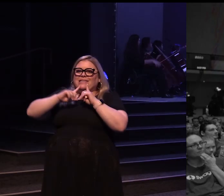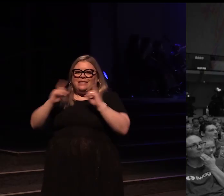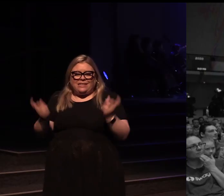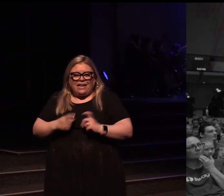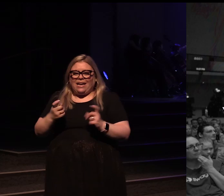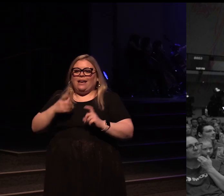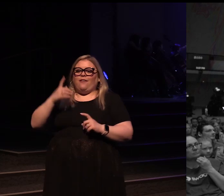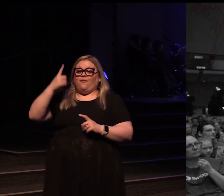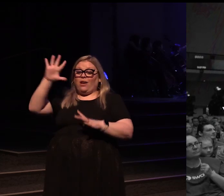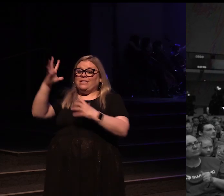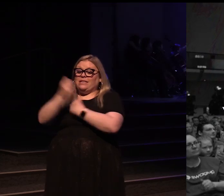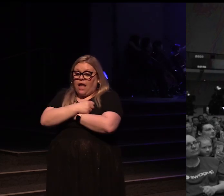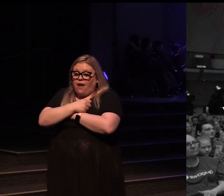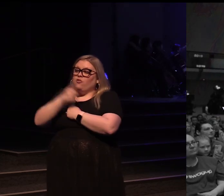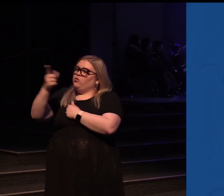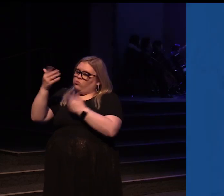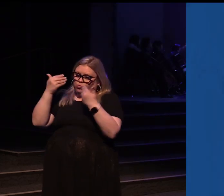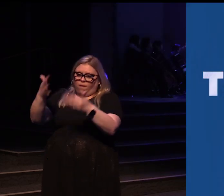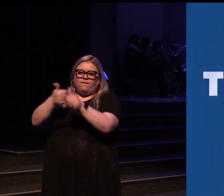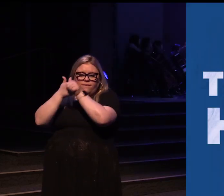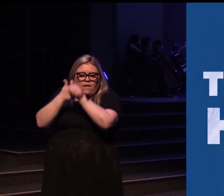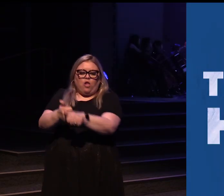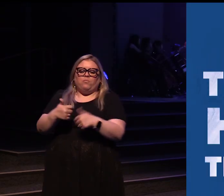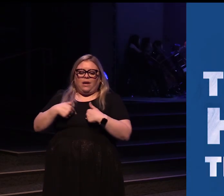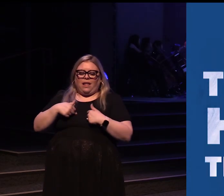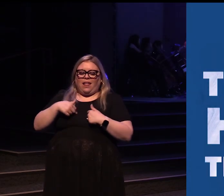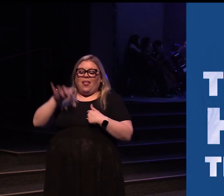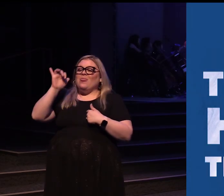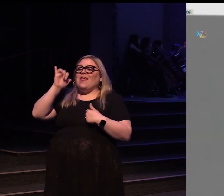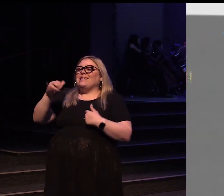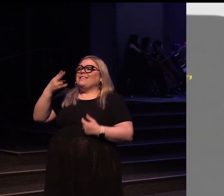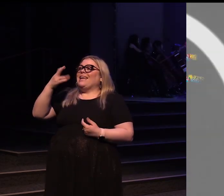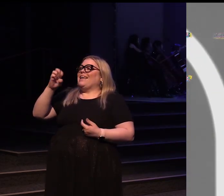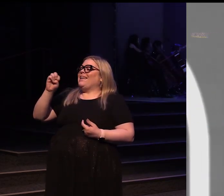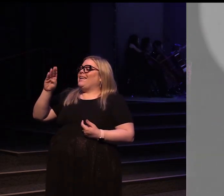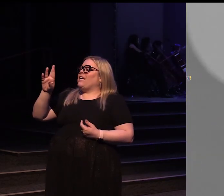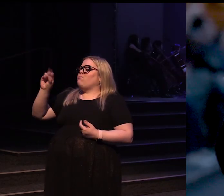marginalized tax collector, yo, follow me. That's the Hebrew translation.